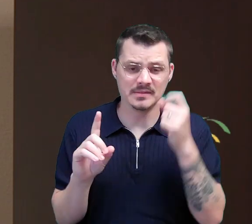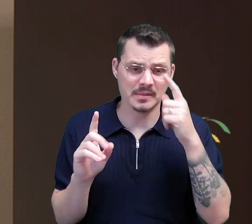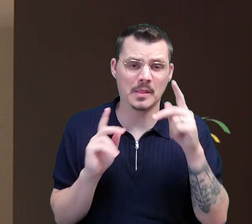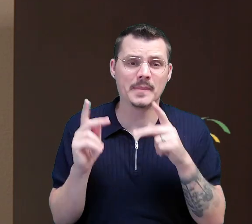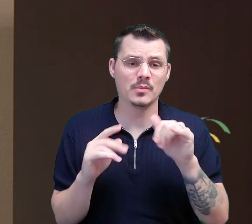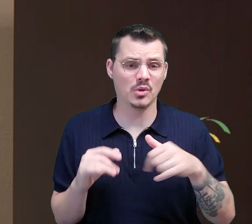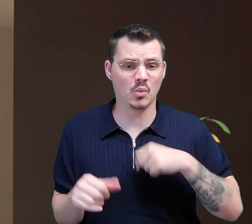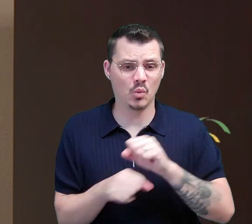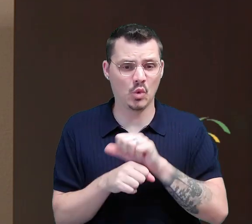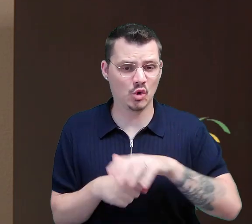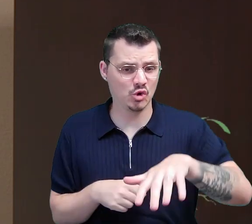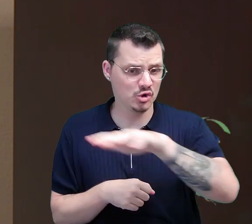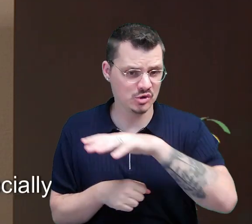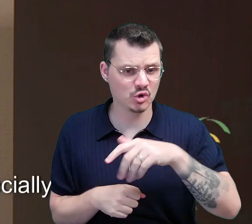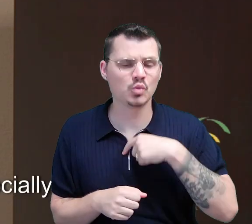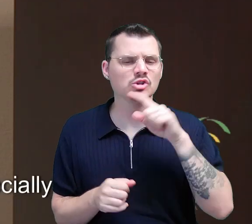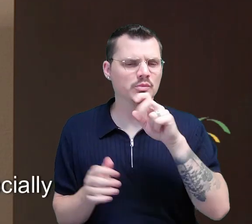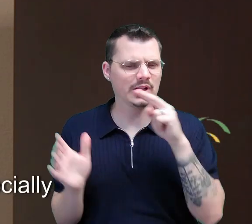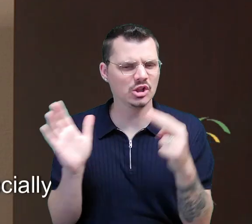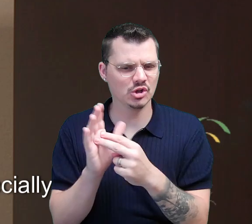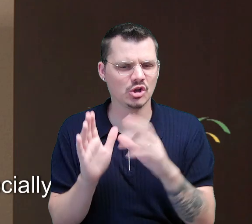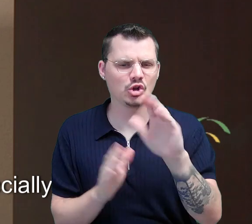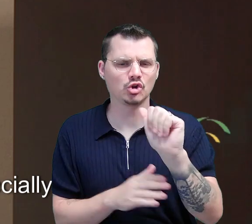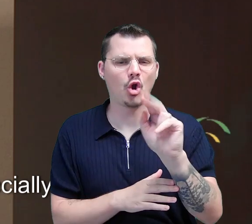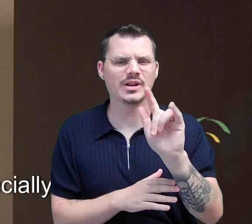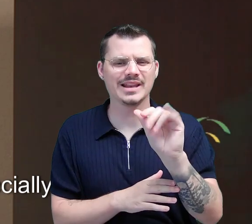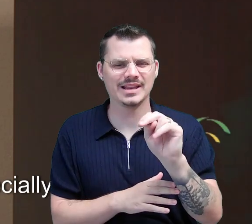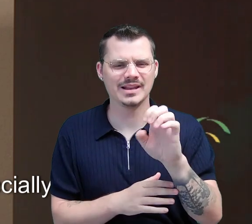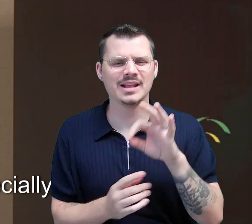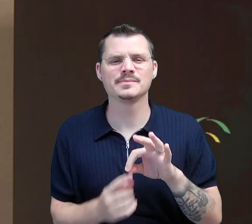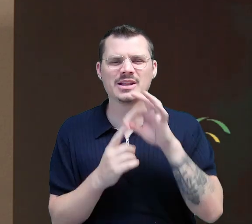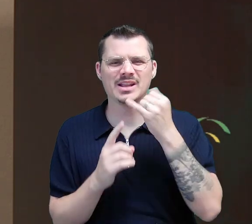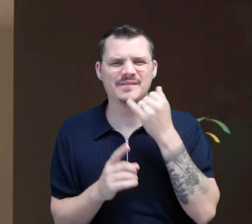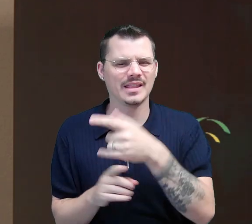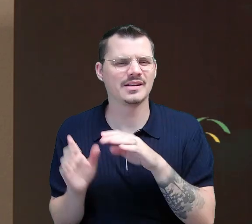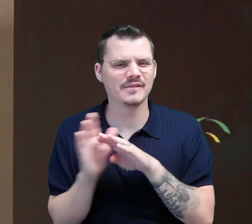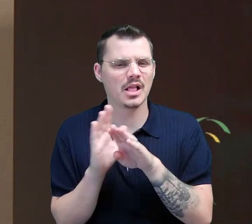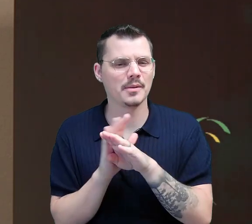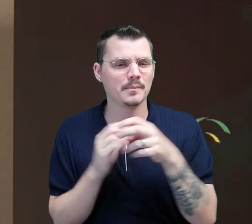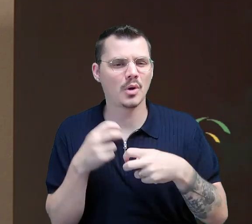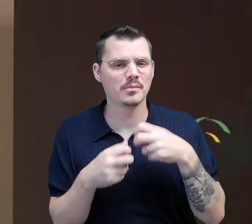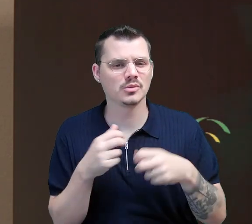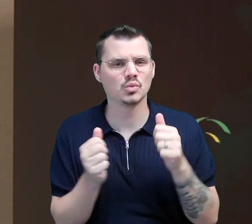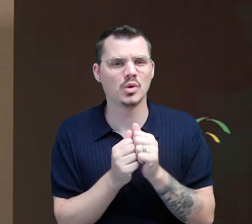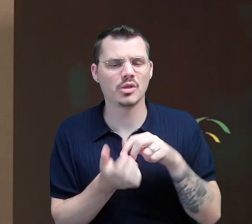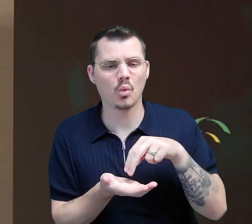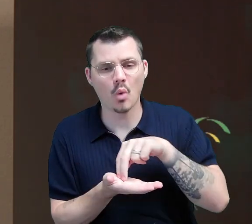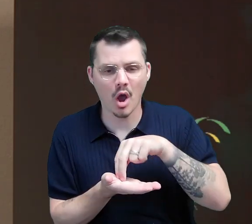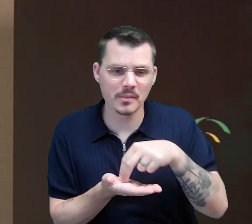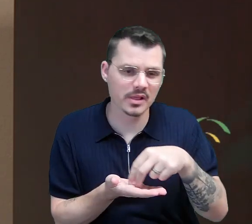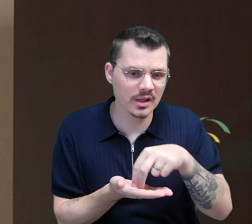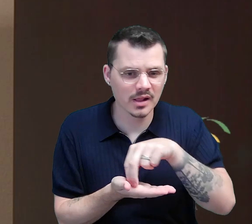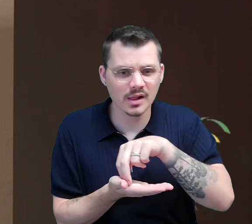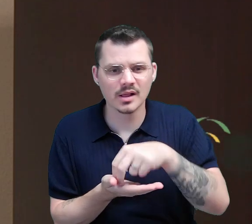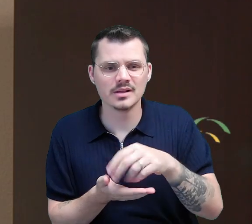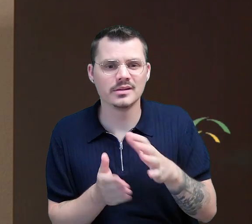for people that we work with, we should be checking carnitine, especially if they develop problems with wobbly